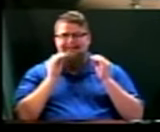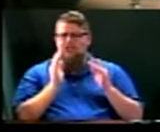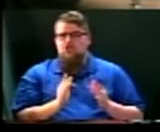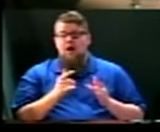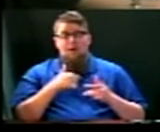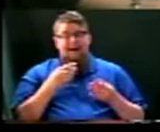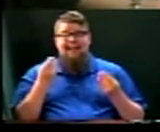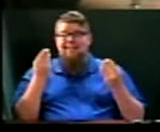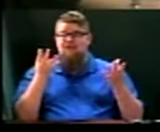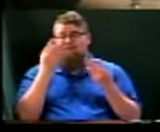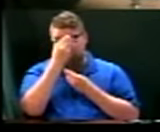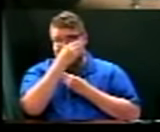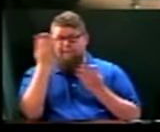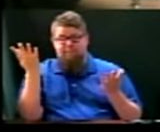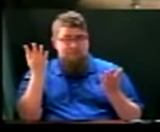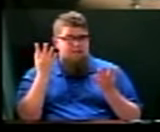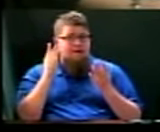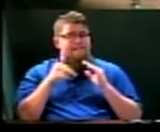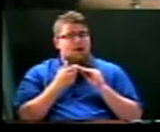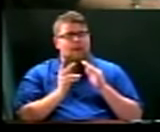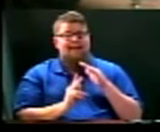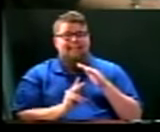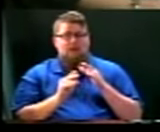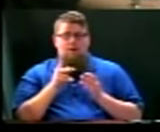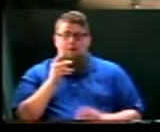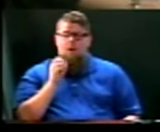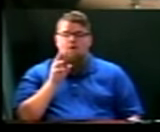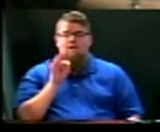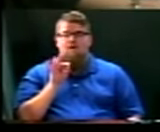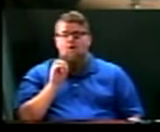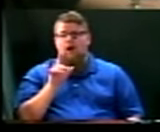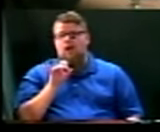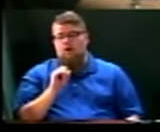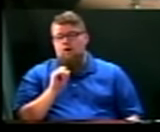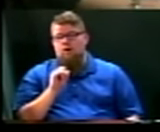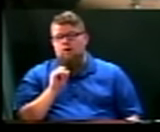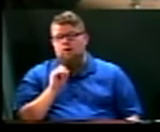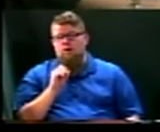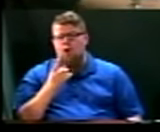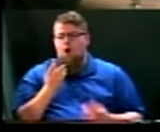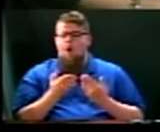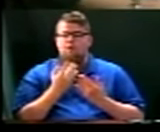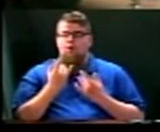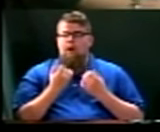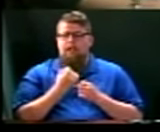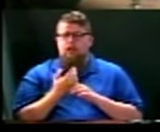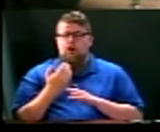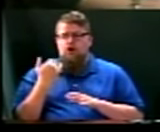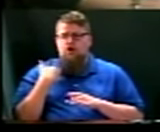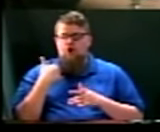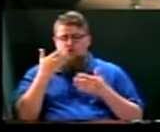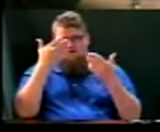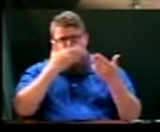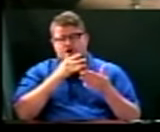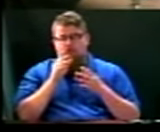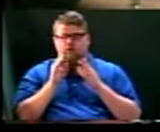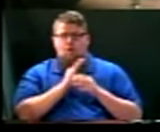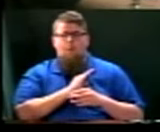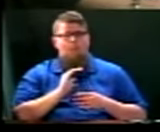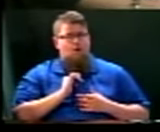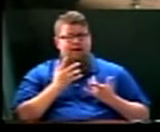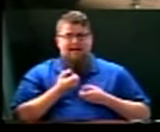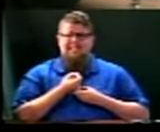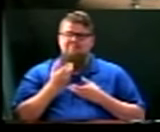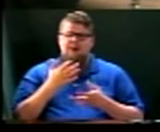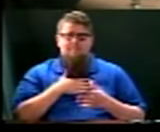to give you some information about the kindergarten portfolio. Nearly 1 year ago, I came before this board to express my